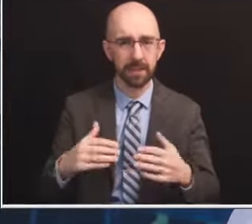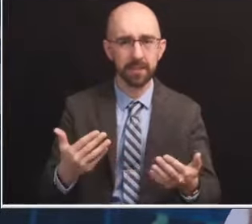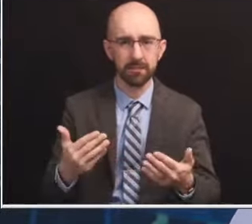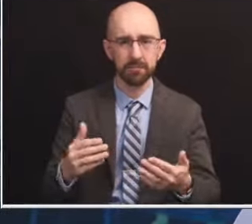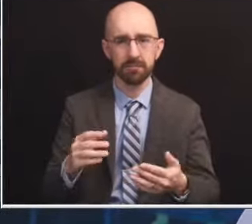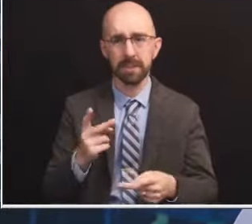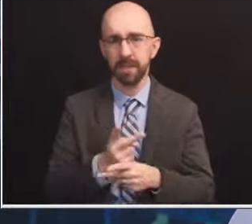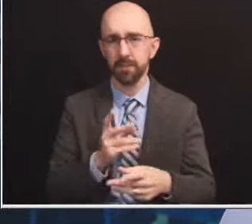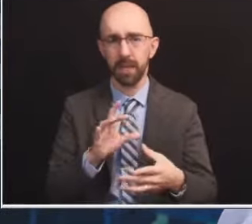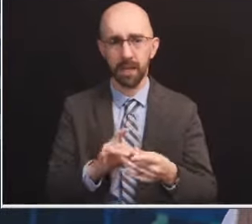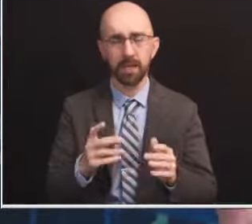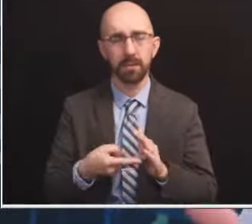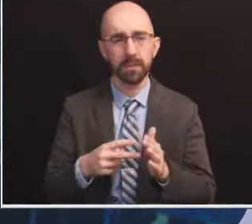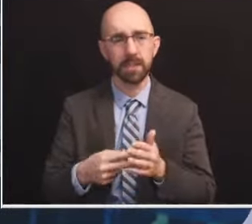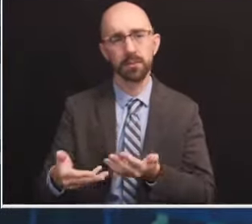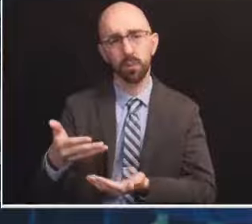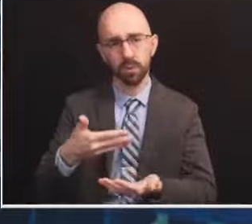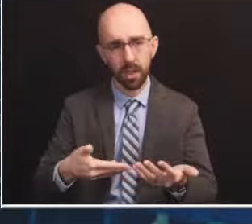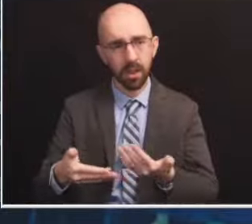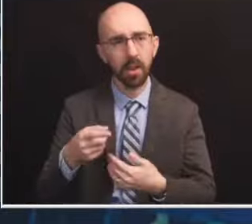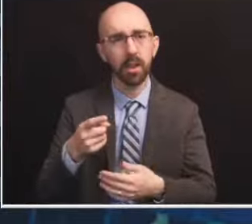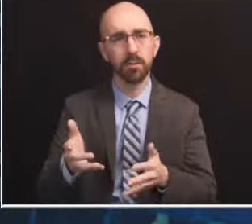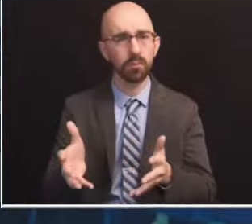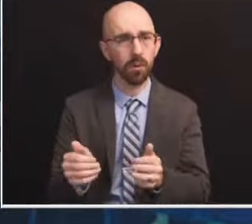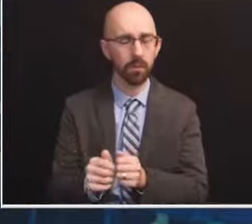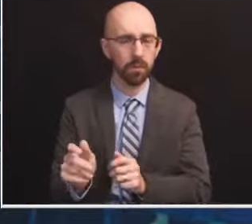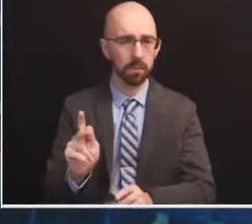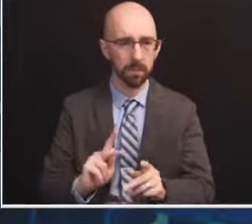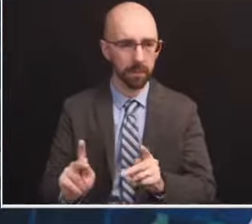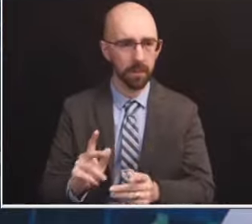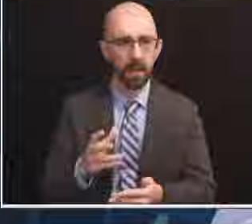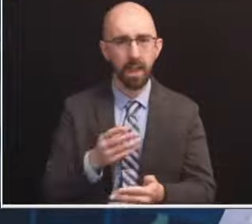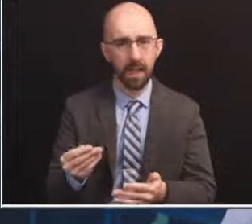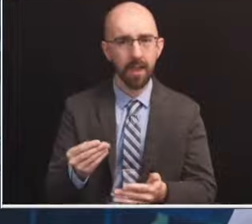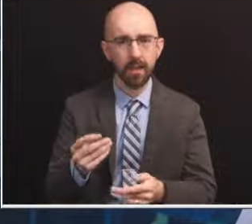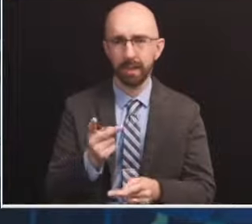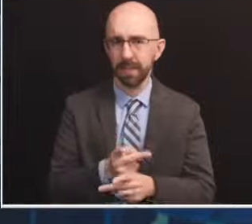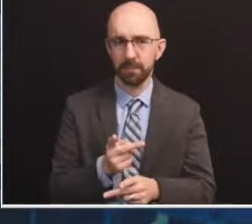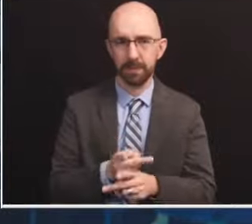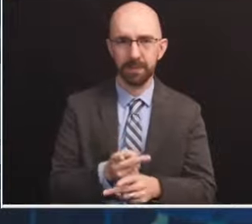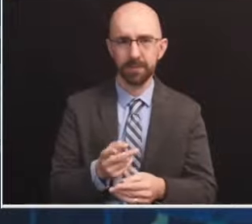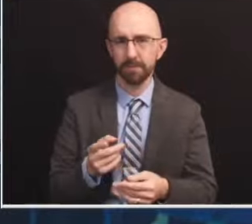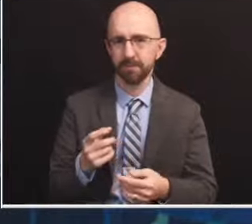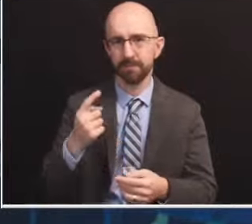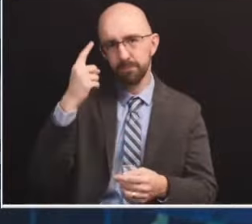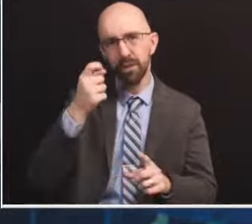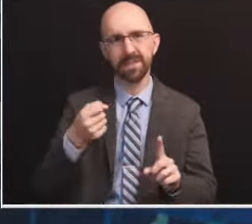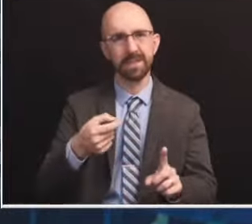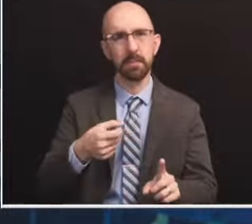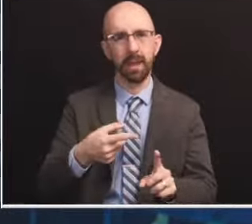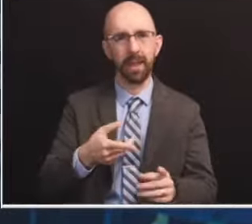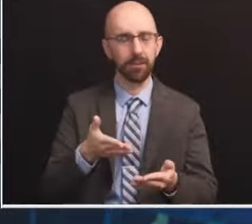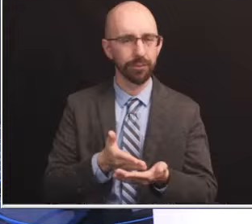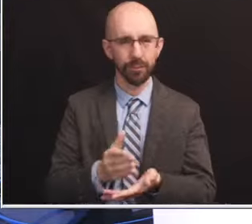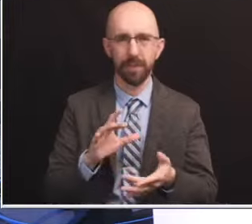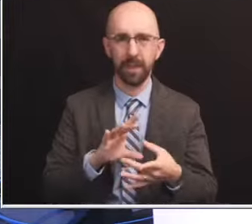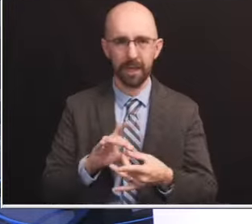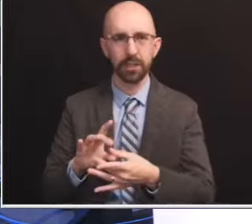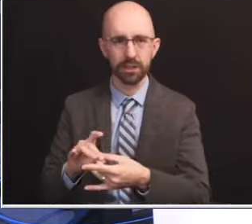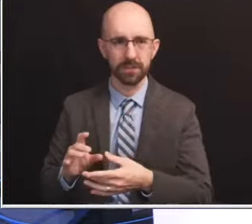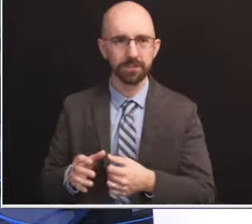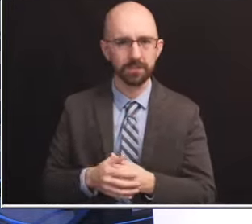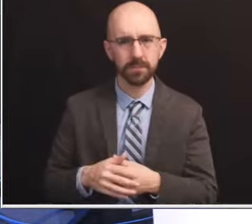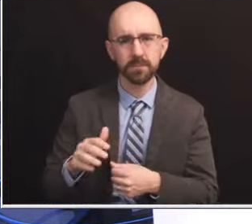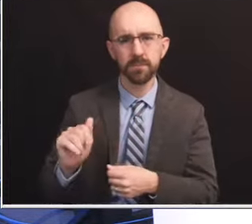you're socializing, you're talking to people, and you're keeping, you're stimulating the brain through those connections. Alice has